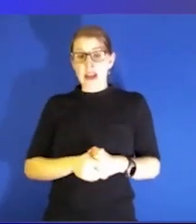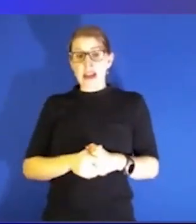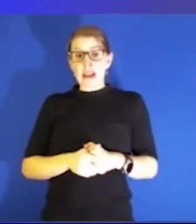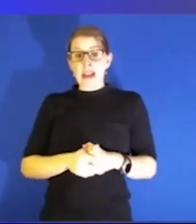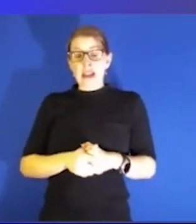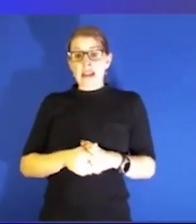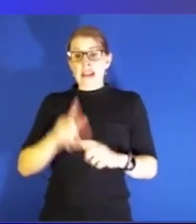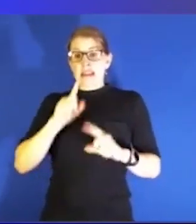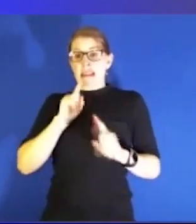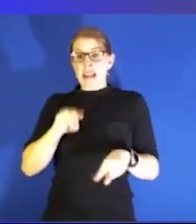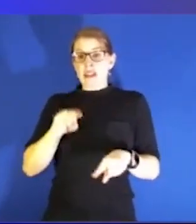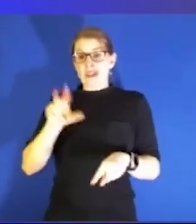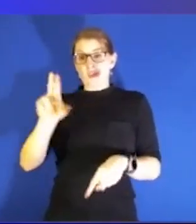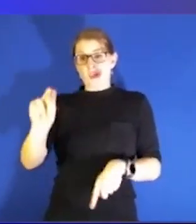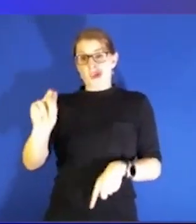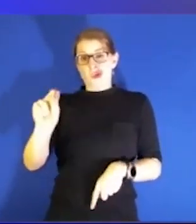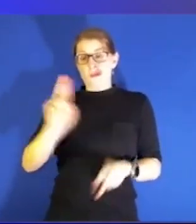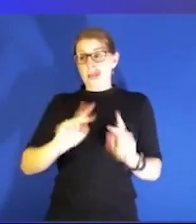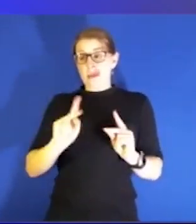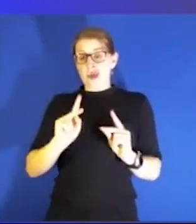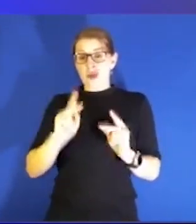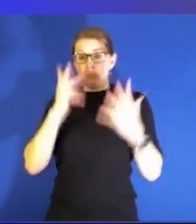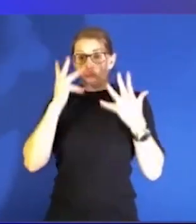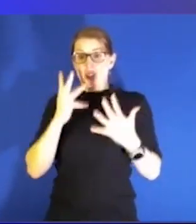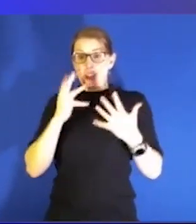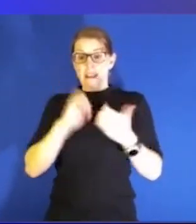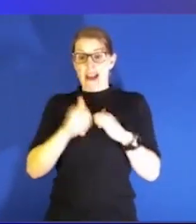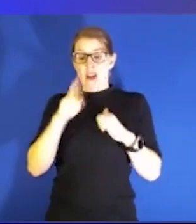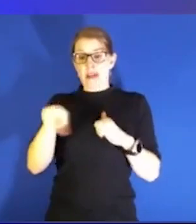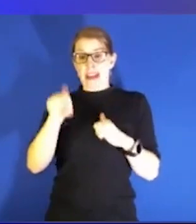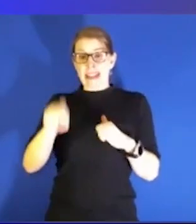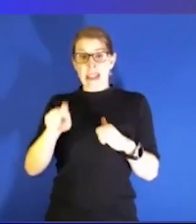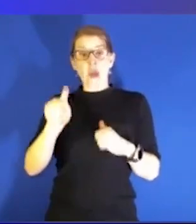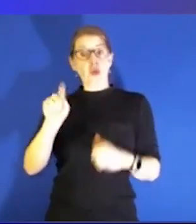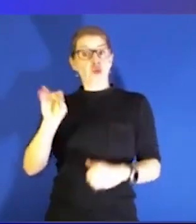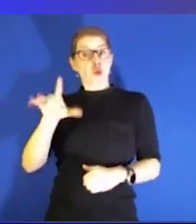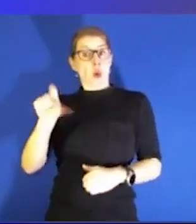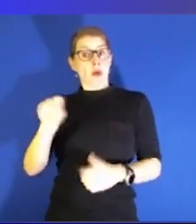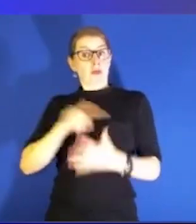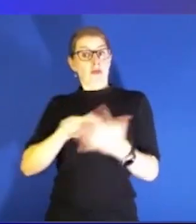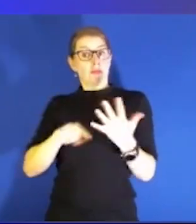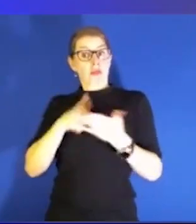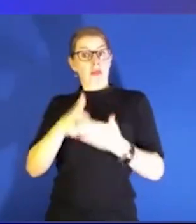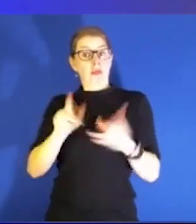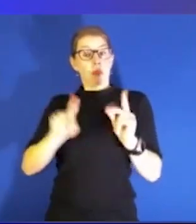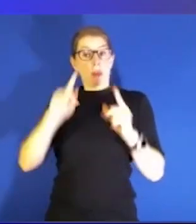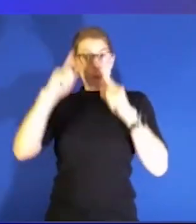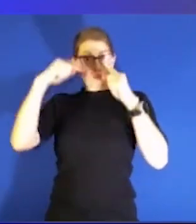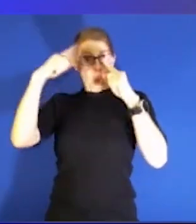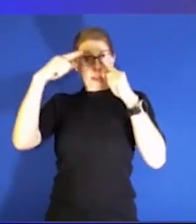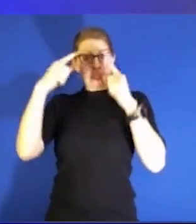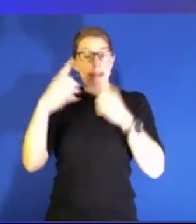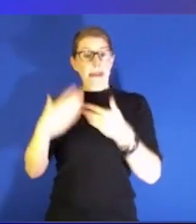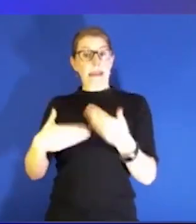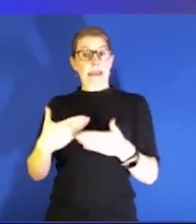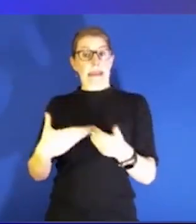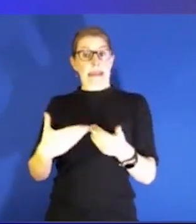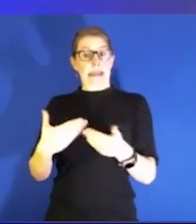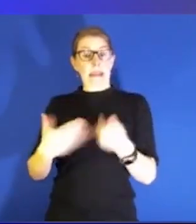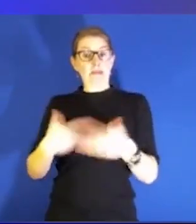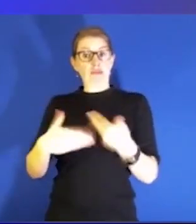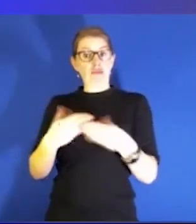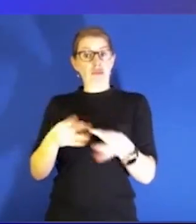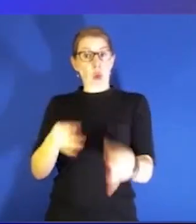people just grieve the way they need to, but there are some tools that would help people process more easily, more smoothly. And some of that